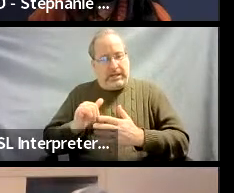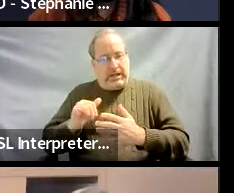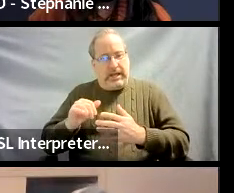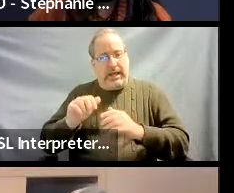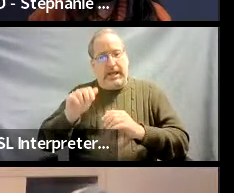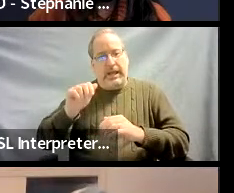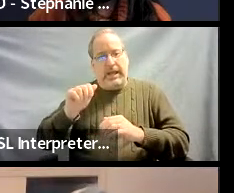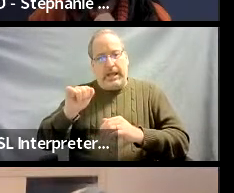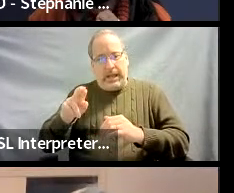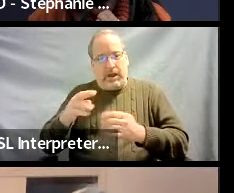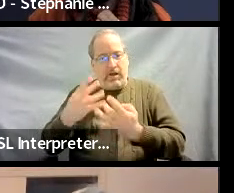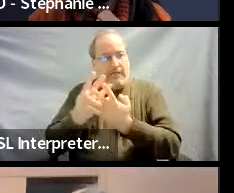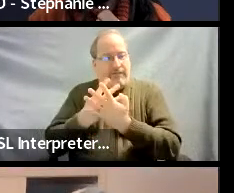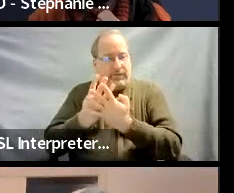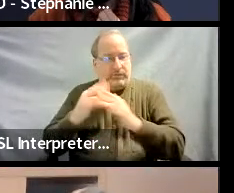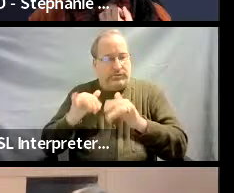reduce